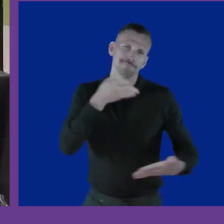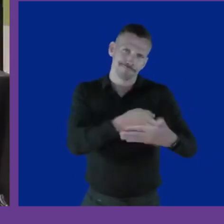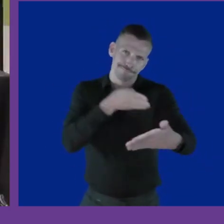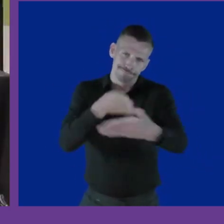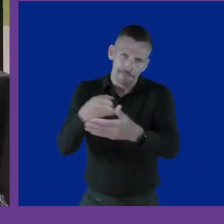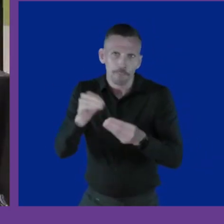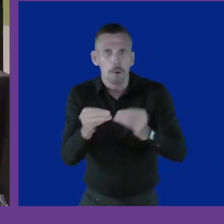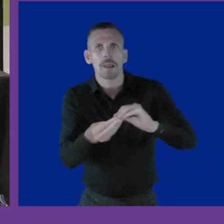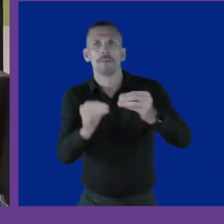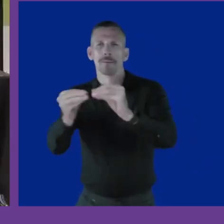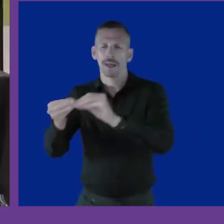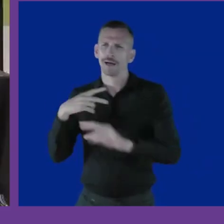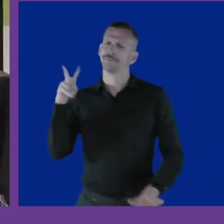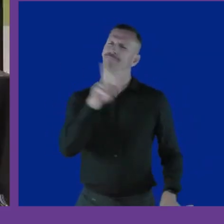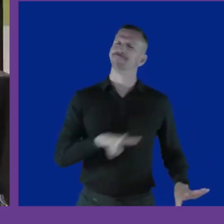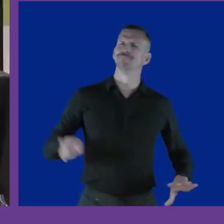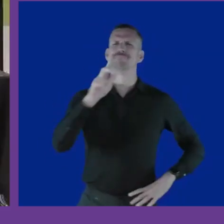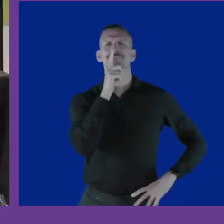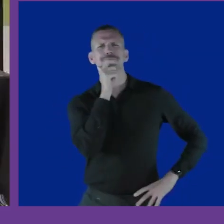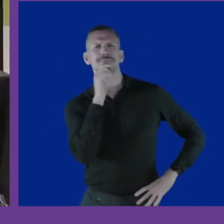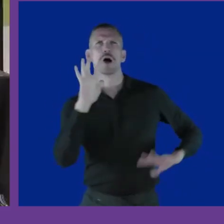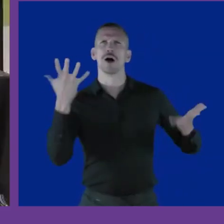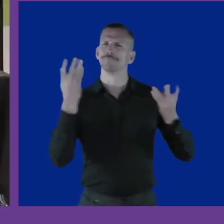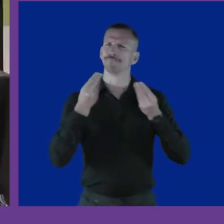a solution. We'll see. But